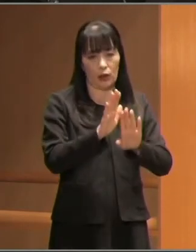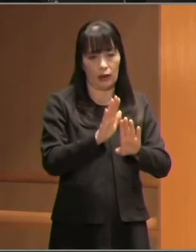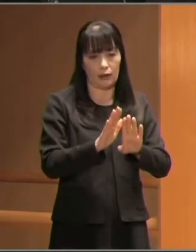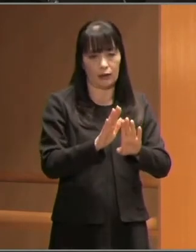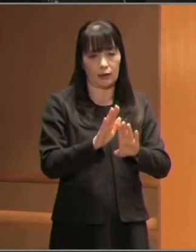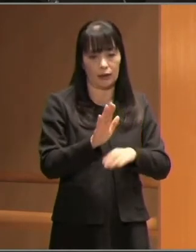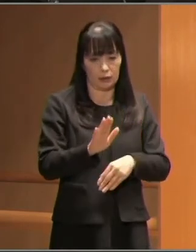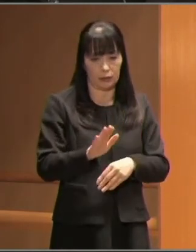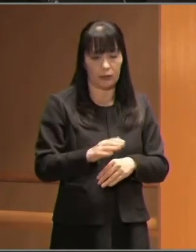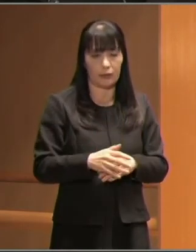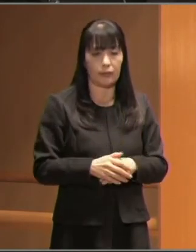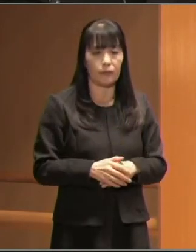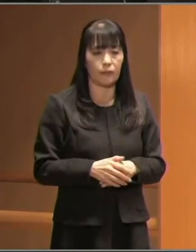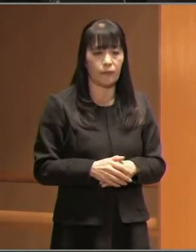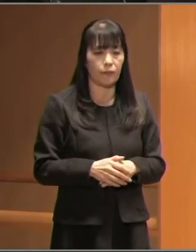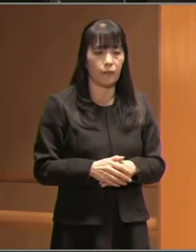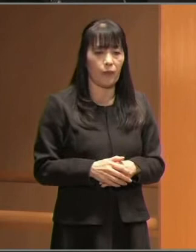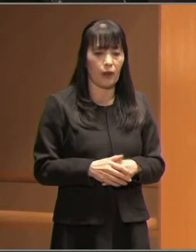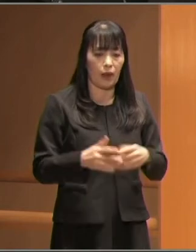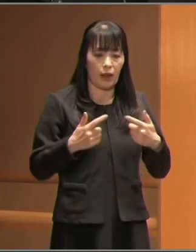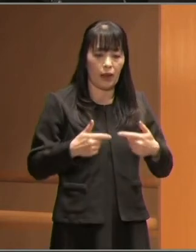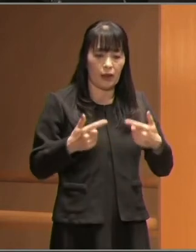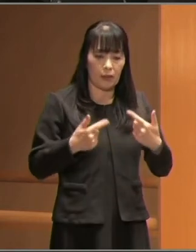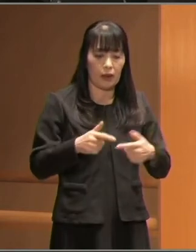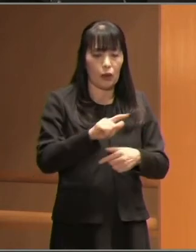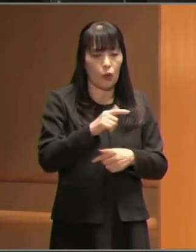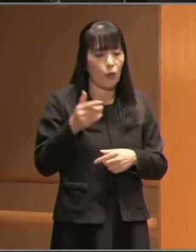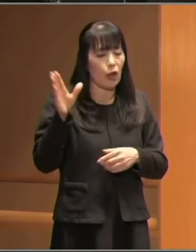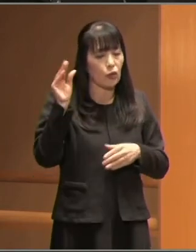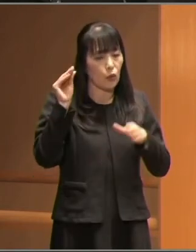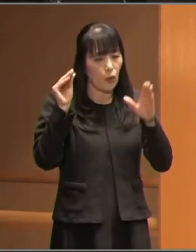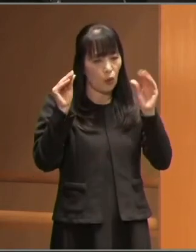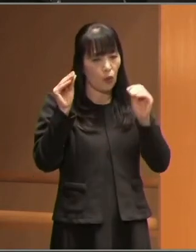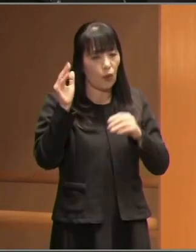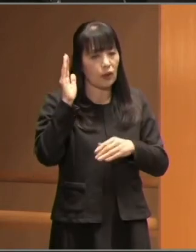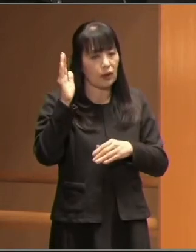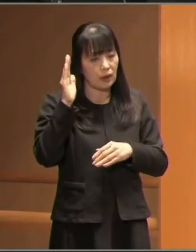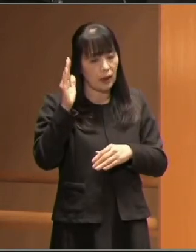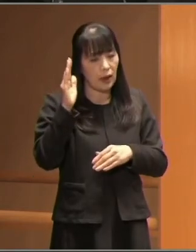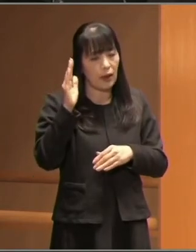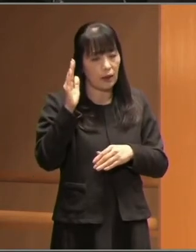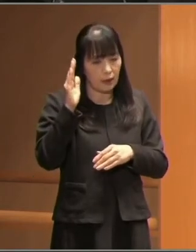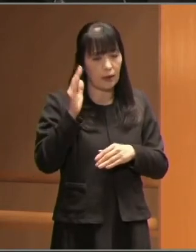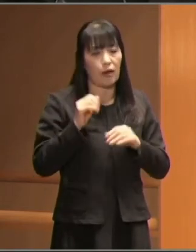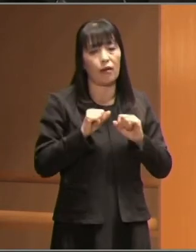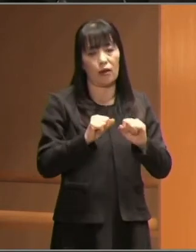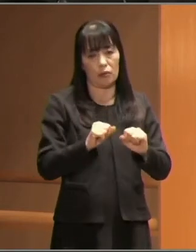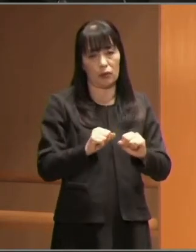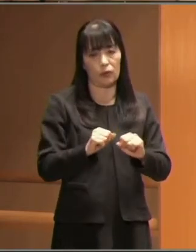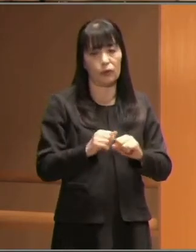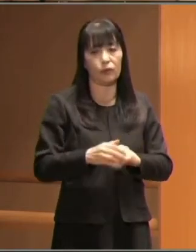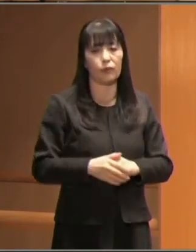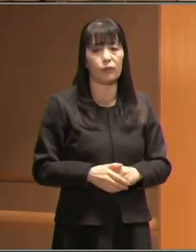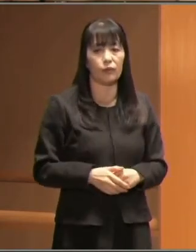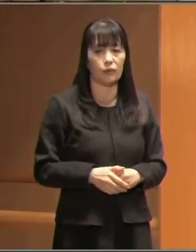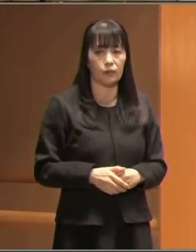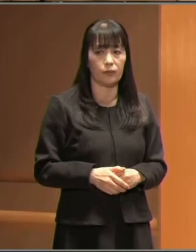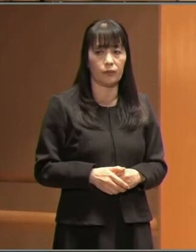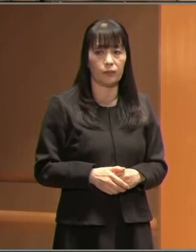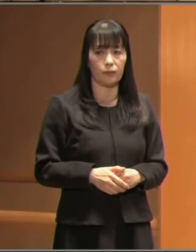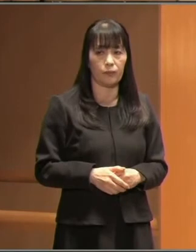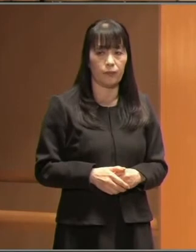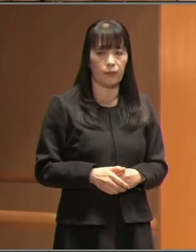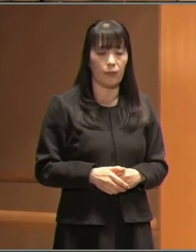the handmade washi paper. And we make sure to always be aware